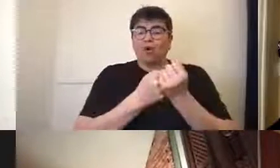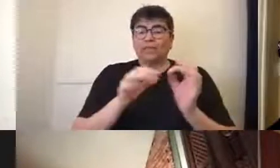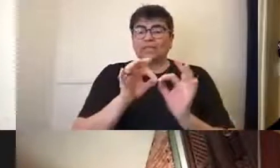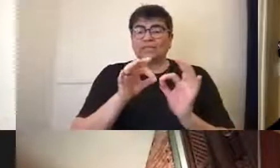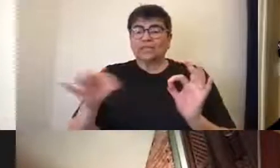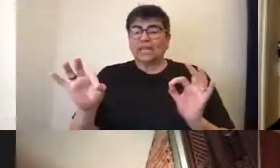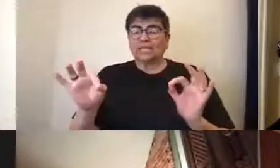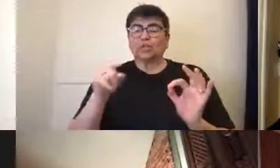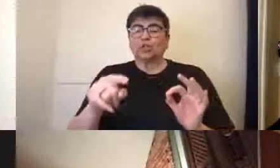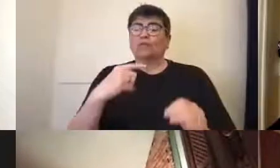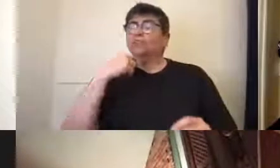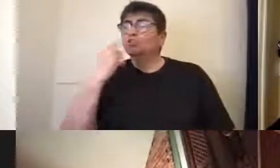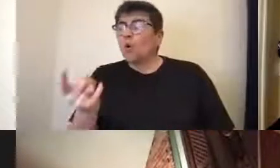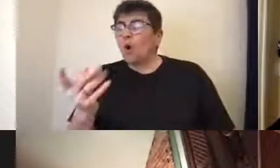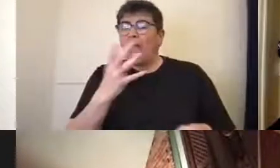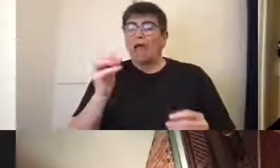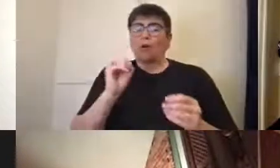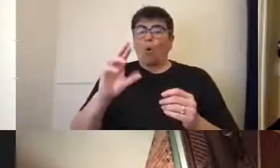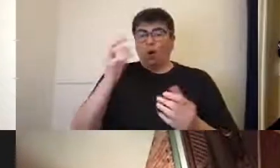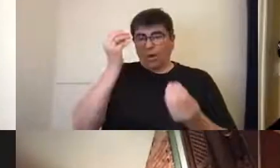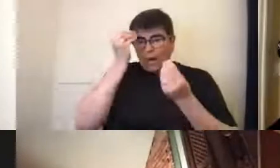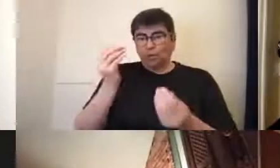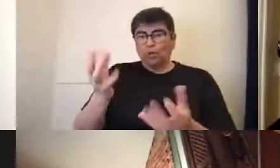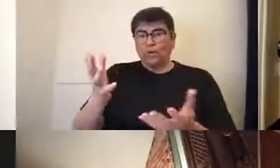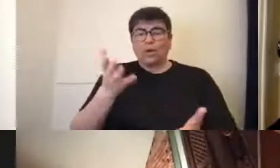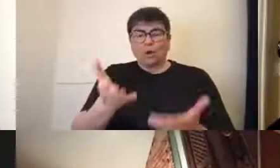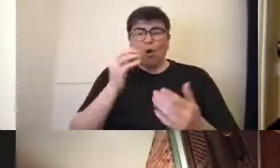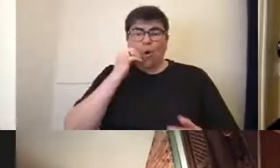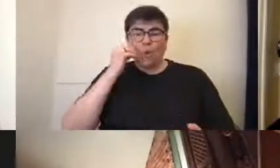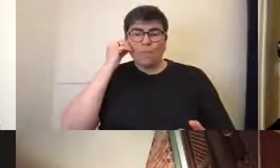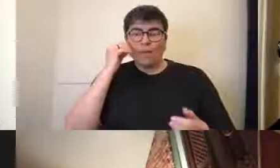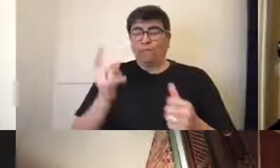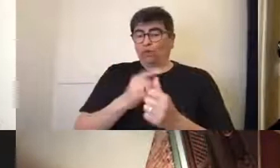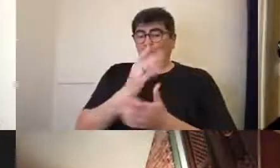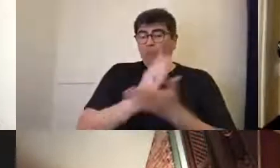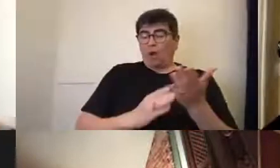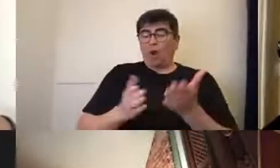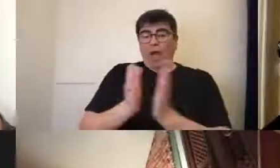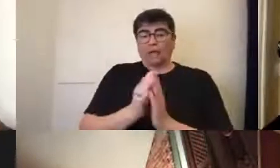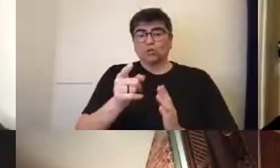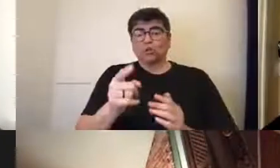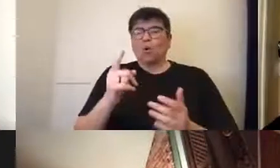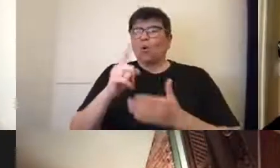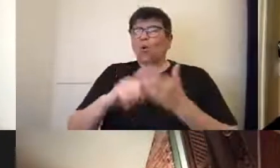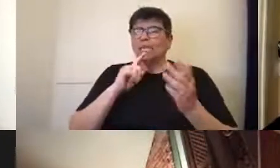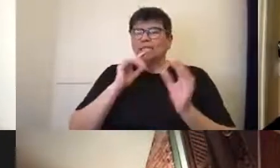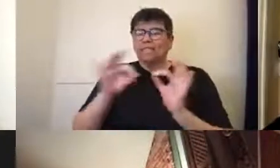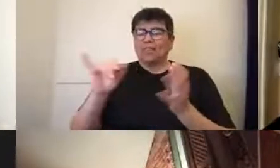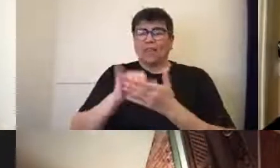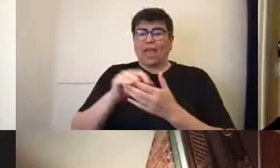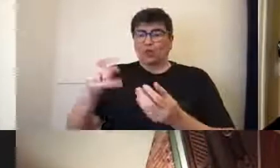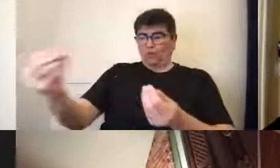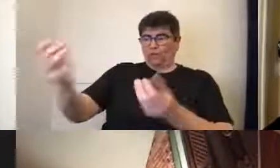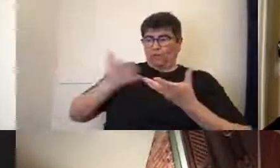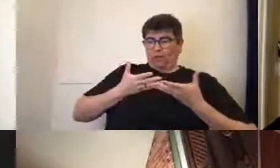sentence you've said and or communicated at home? So the first part asks you, like, what is the sentence that you felt